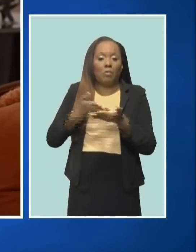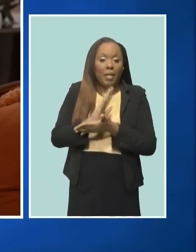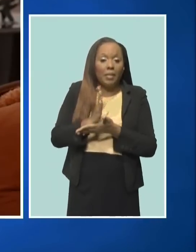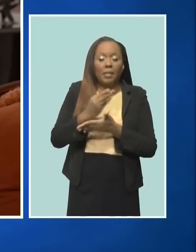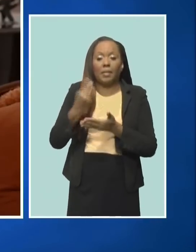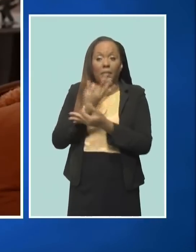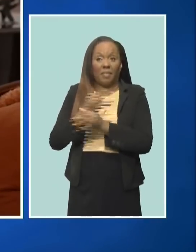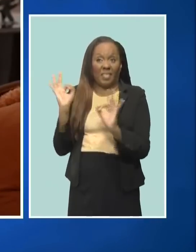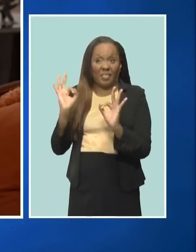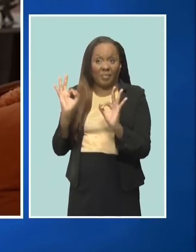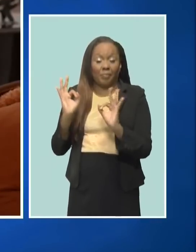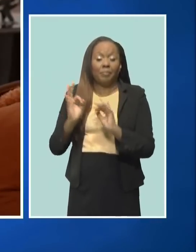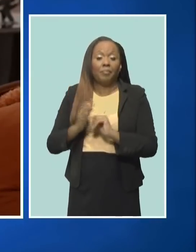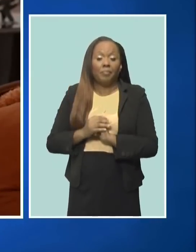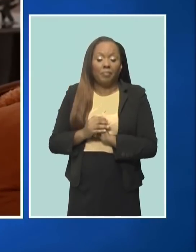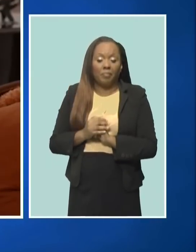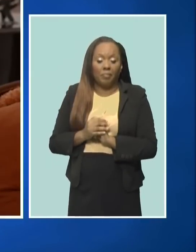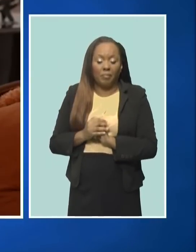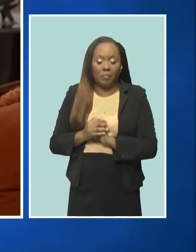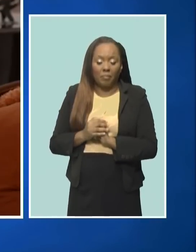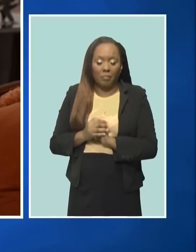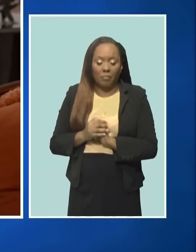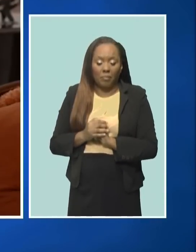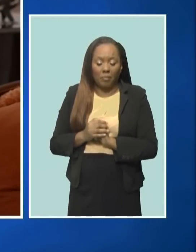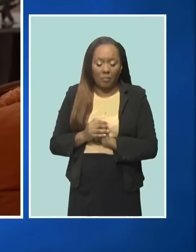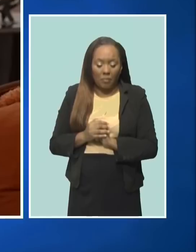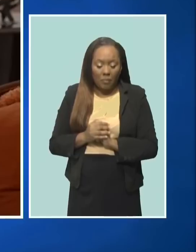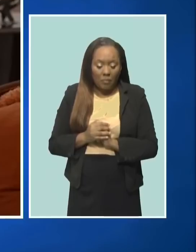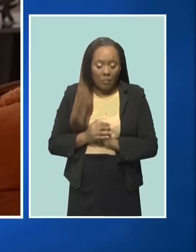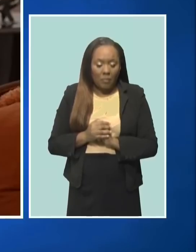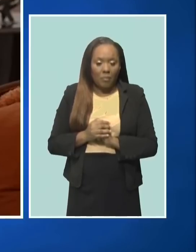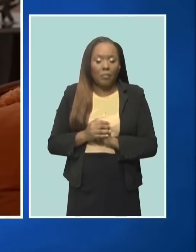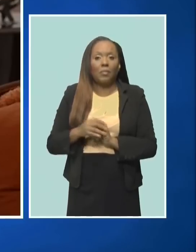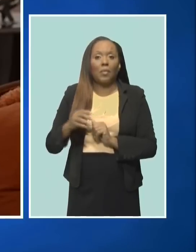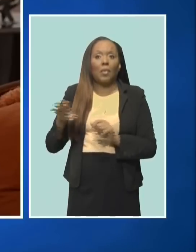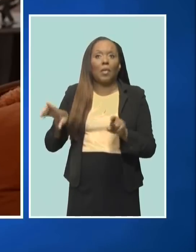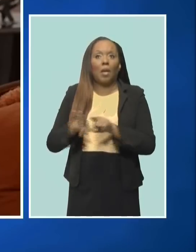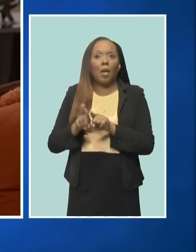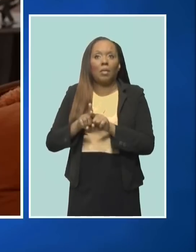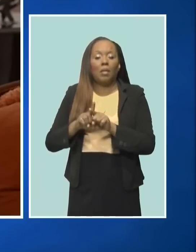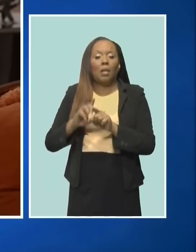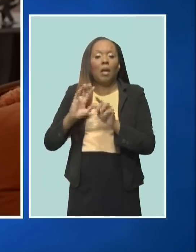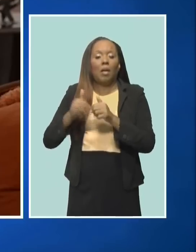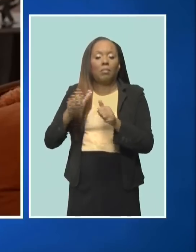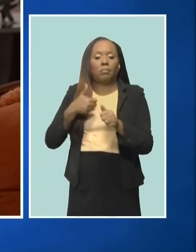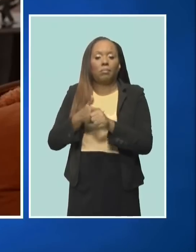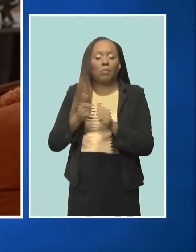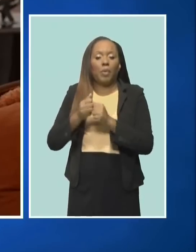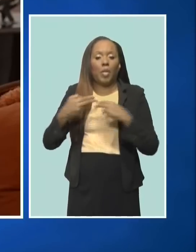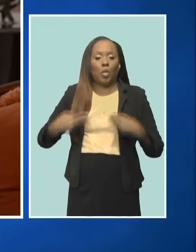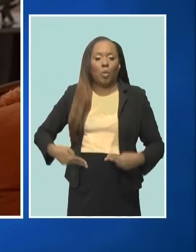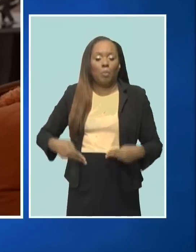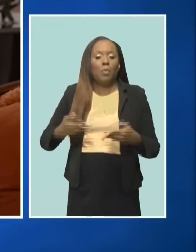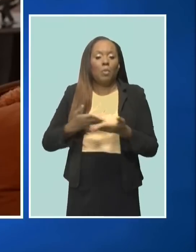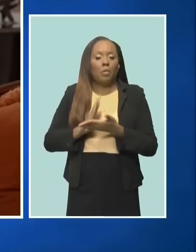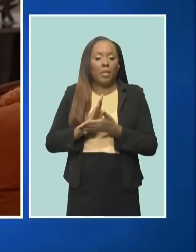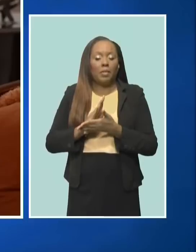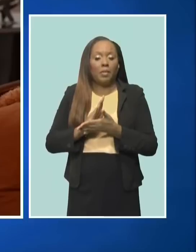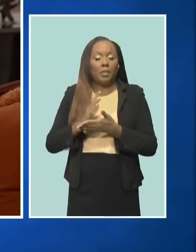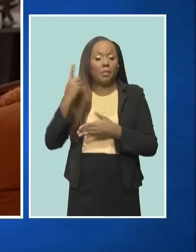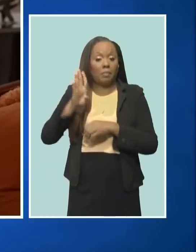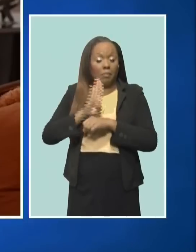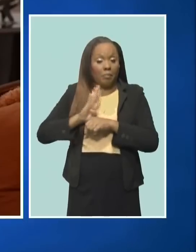freedoms. This has led to the recommendation for the establishment of a Human Rights Commission for Barbados. While the Commission